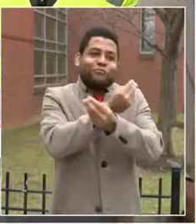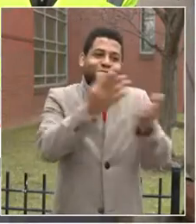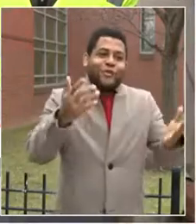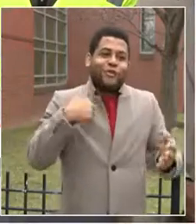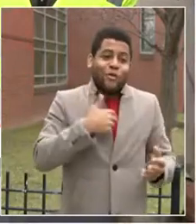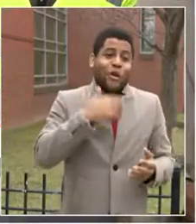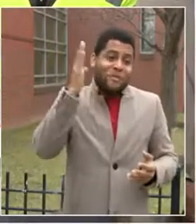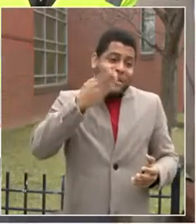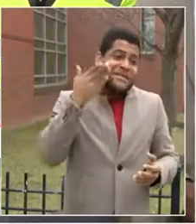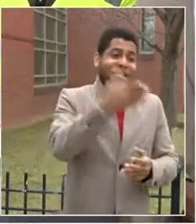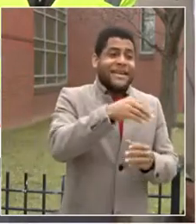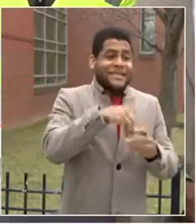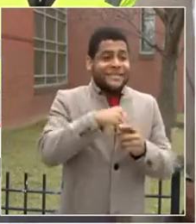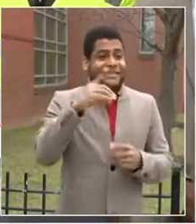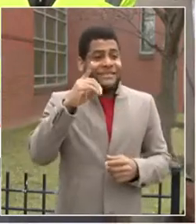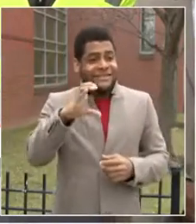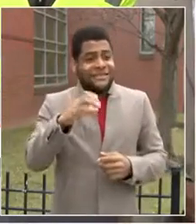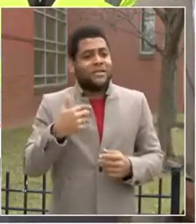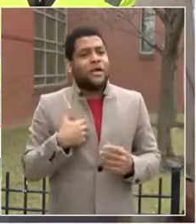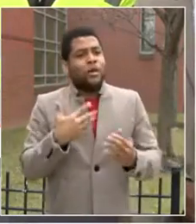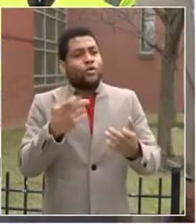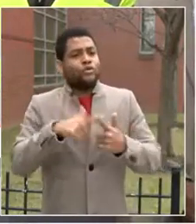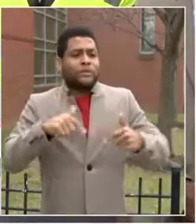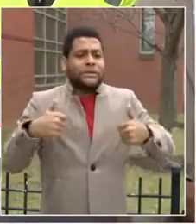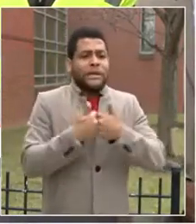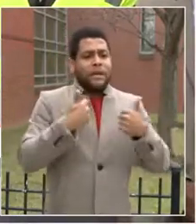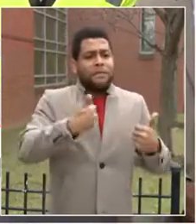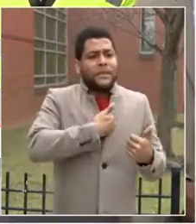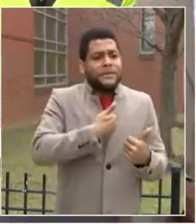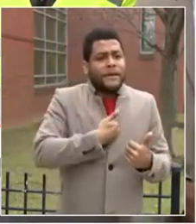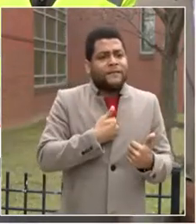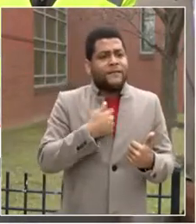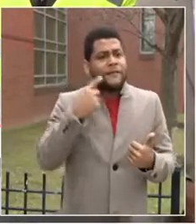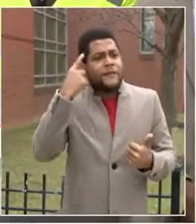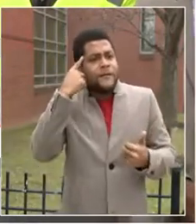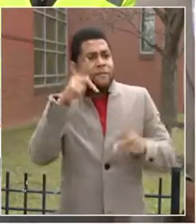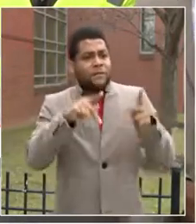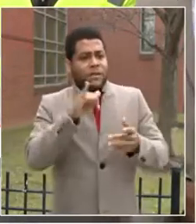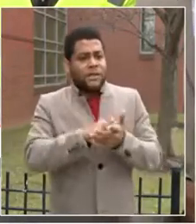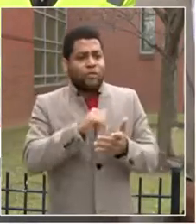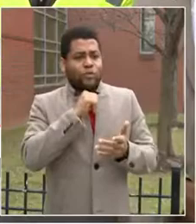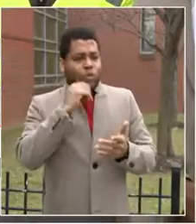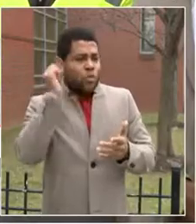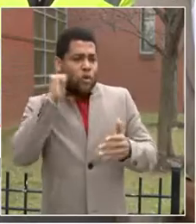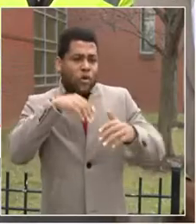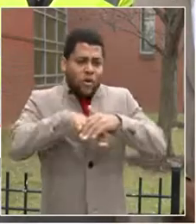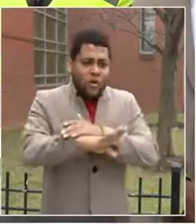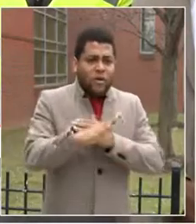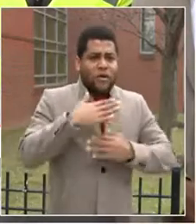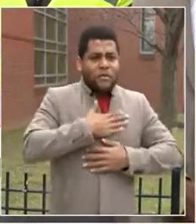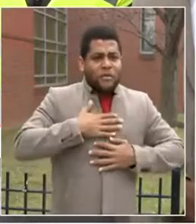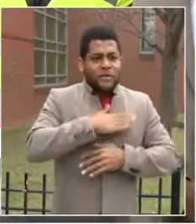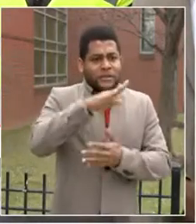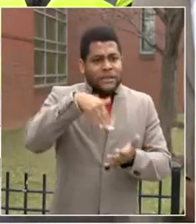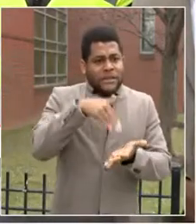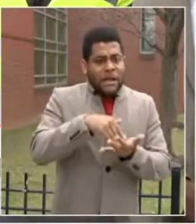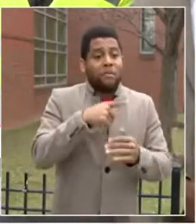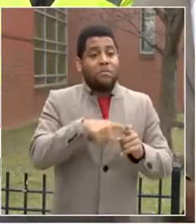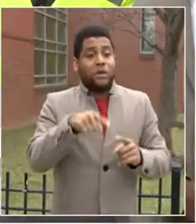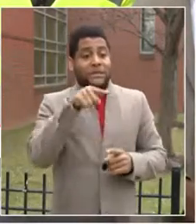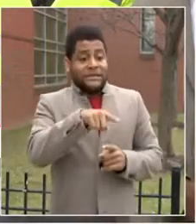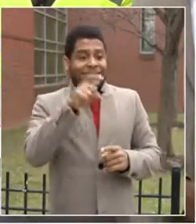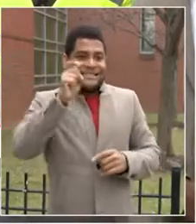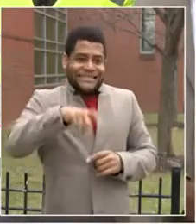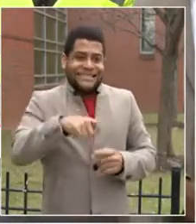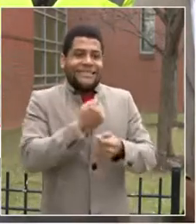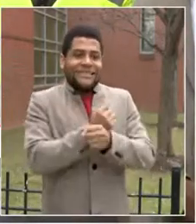about the kids or the young adults who won't come inside our recreation centers but need safe places to gather.